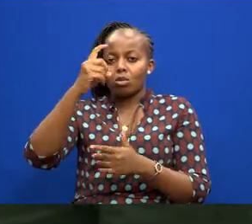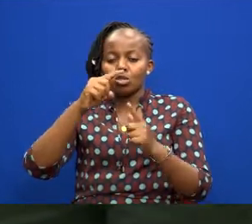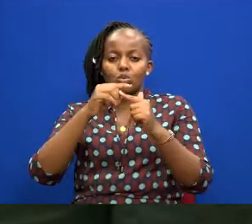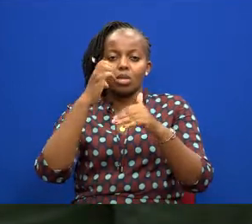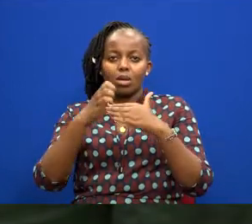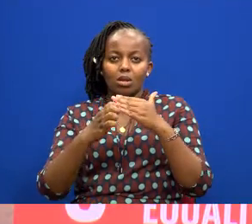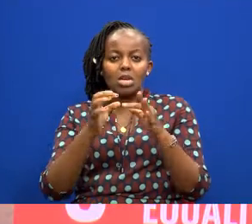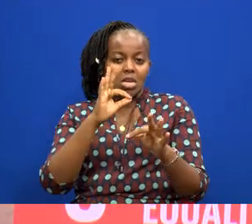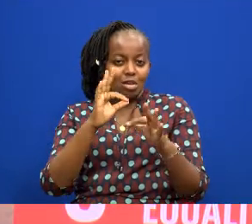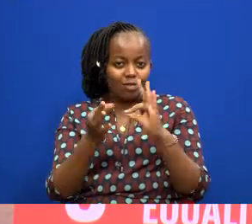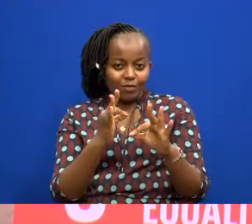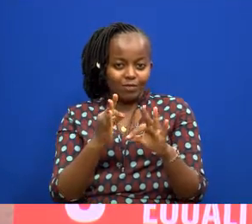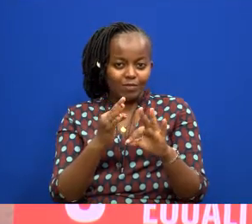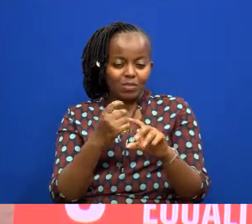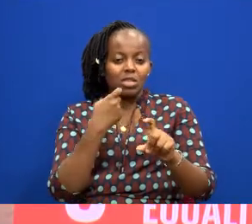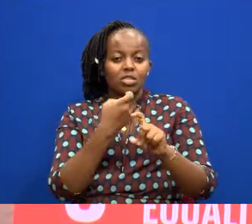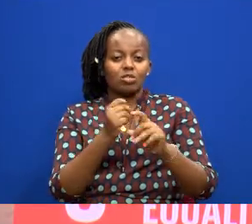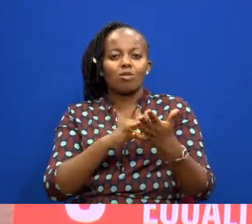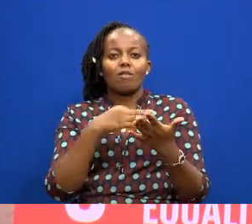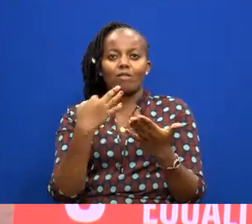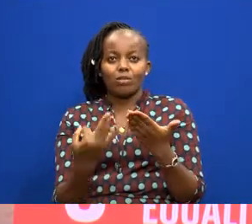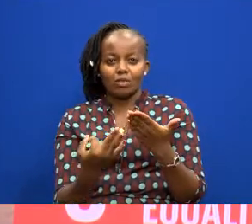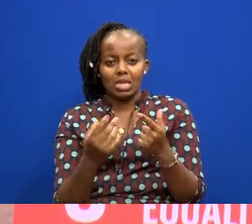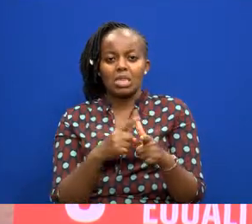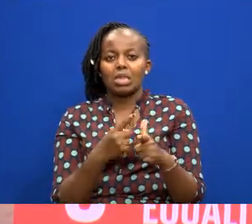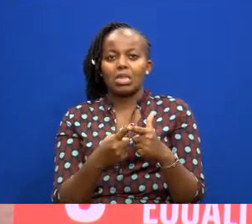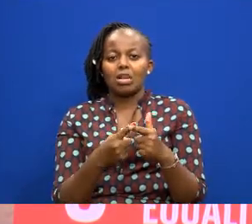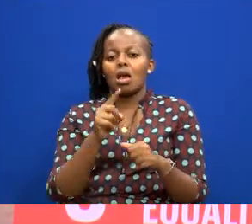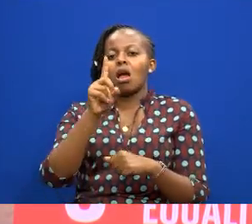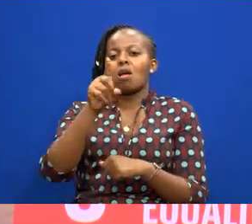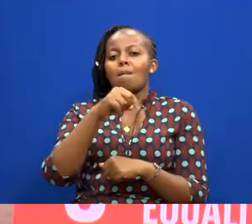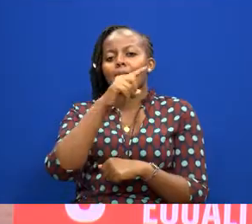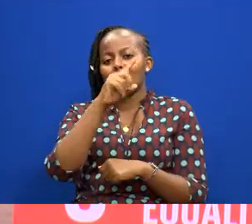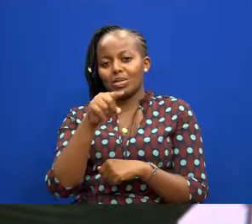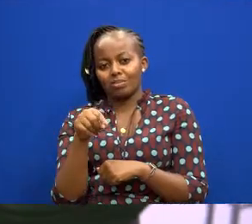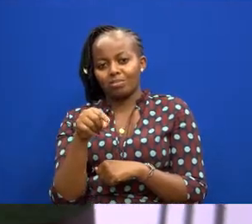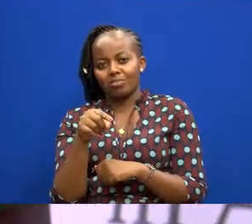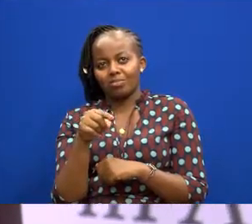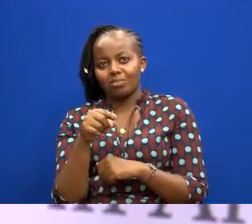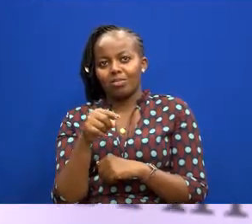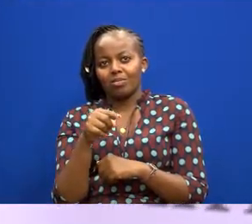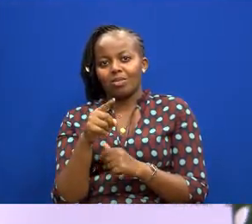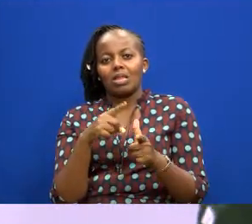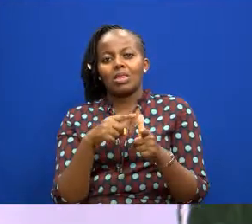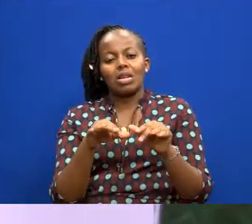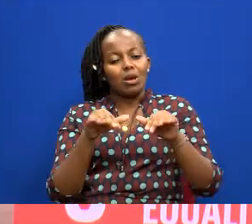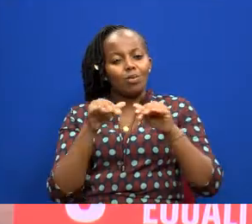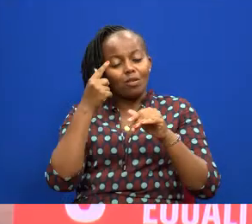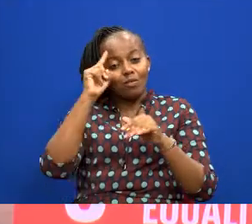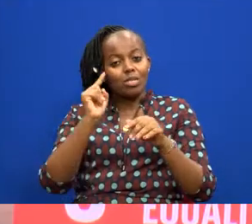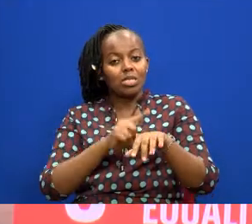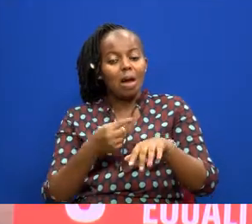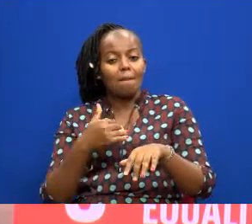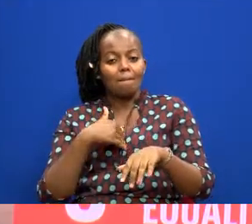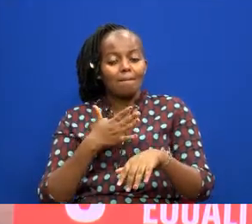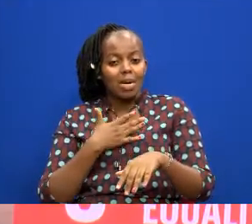If the stone falls, then again I forfeit the chance and then wait for my chance and begin here again. This